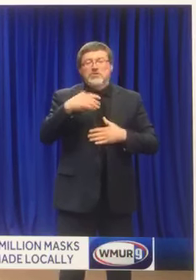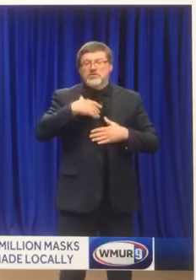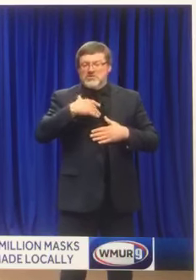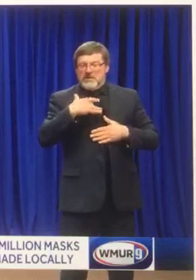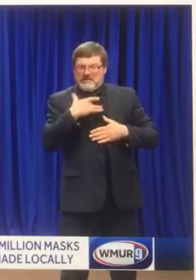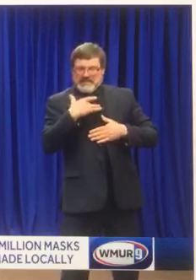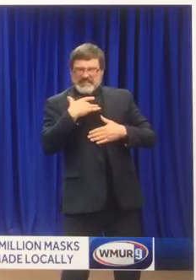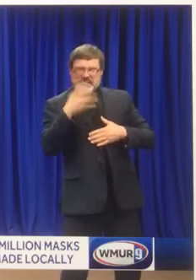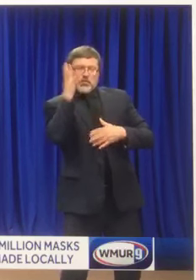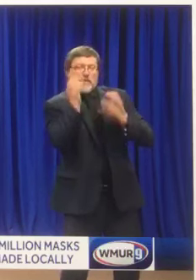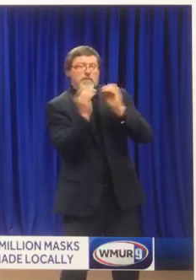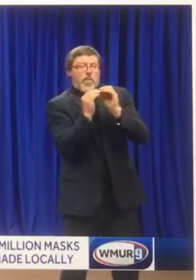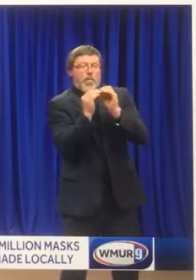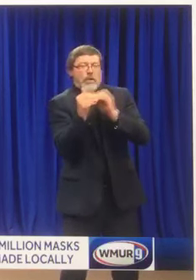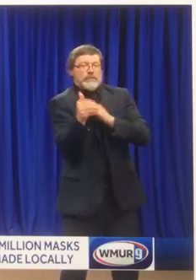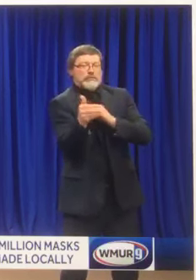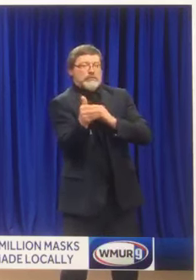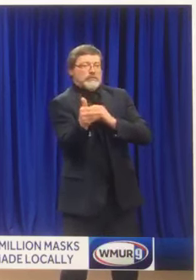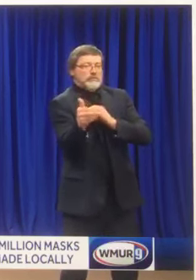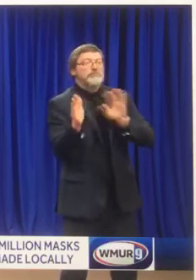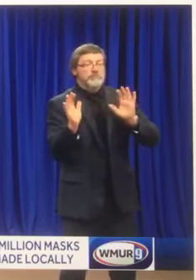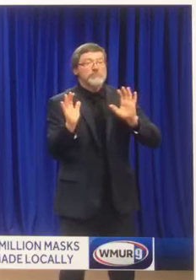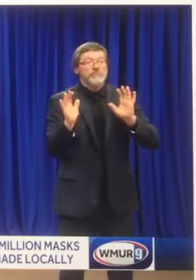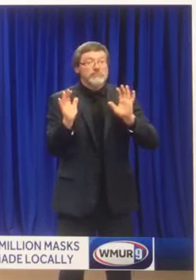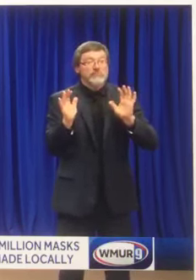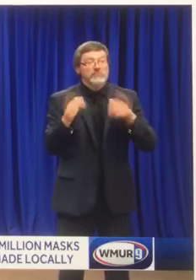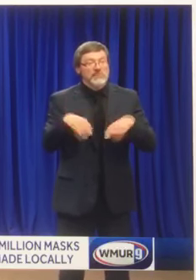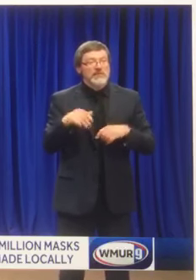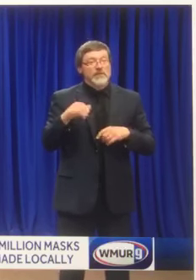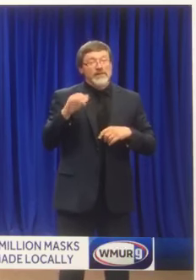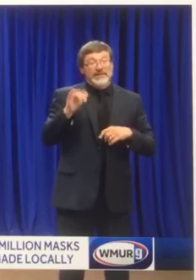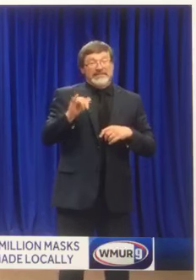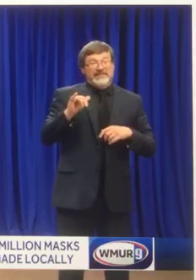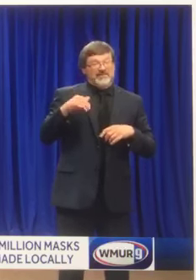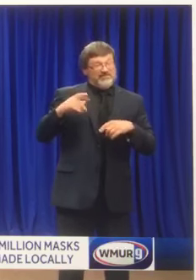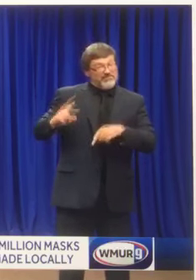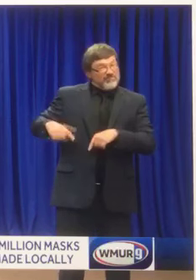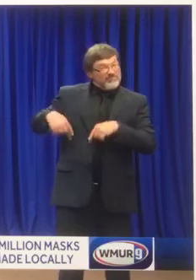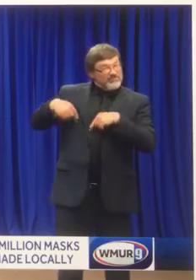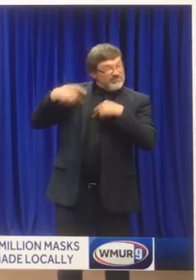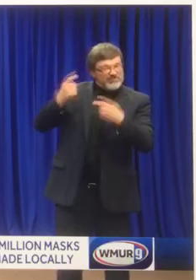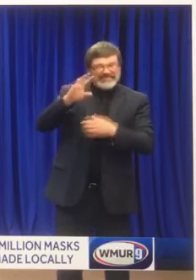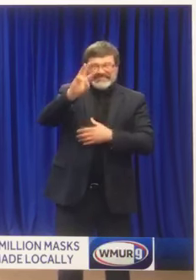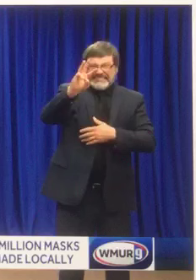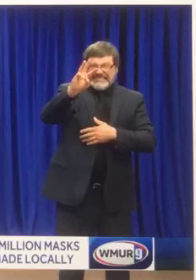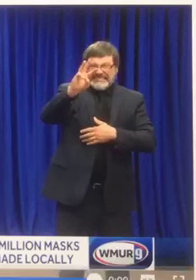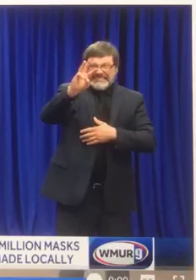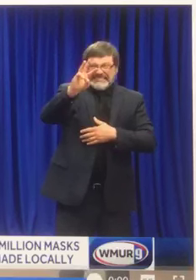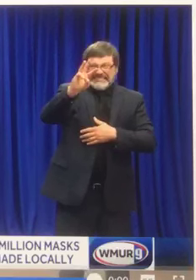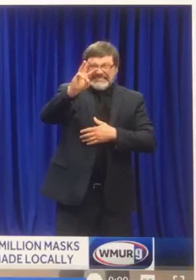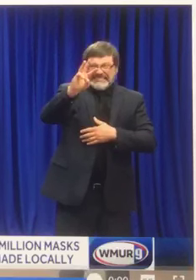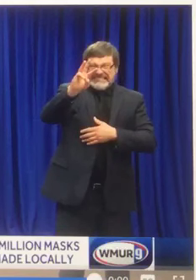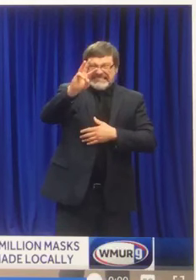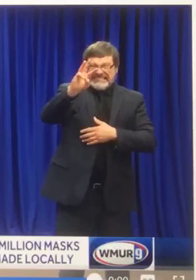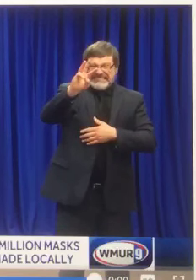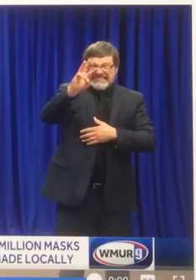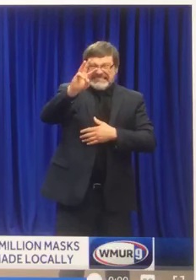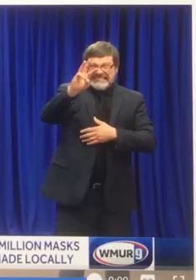than $6 million in payments have gone out the door, with another $5 million committed a week going forward.